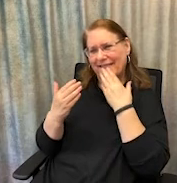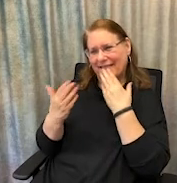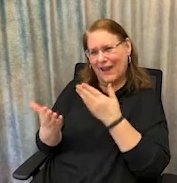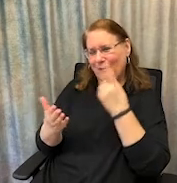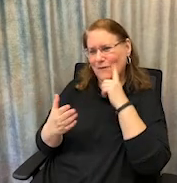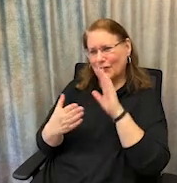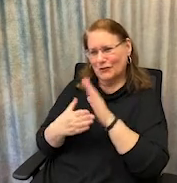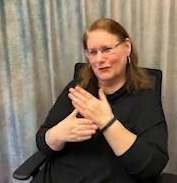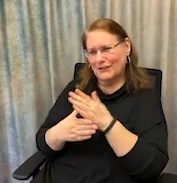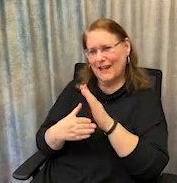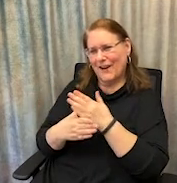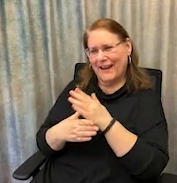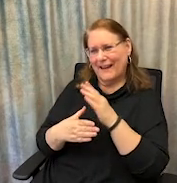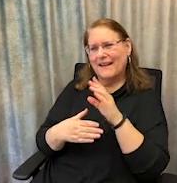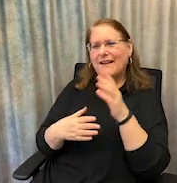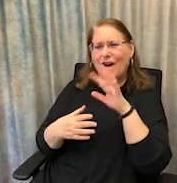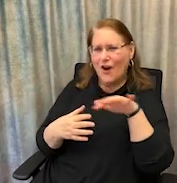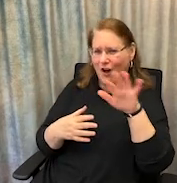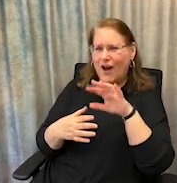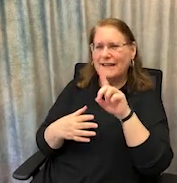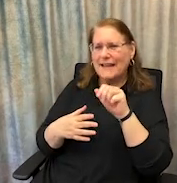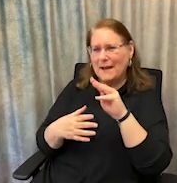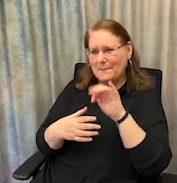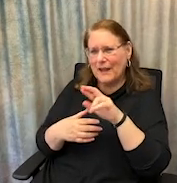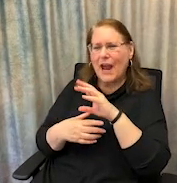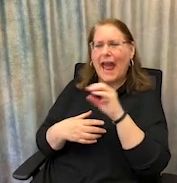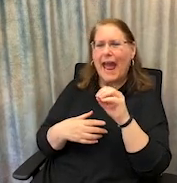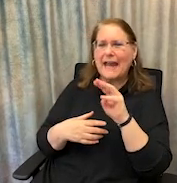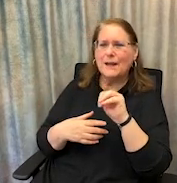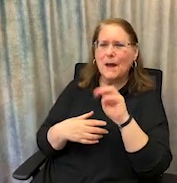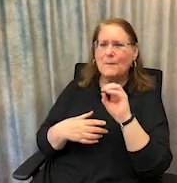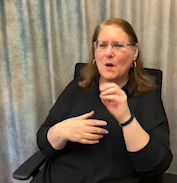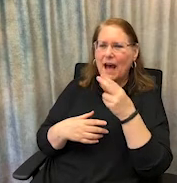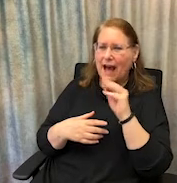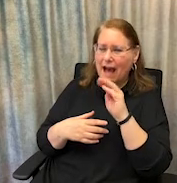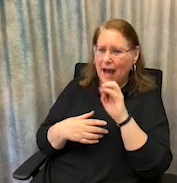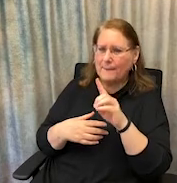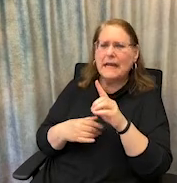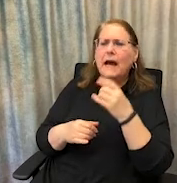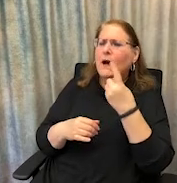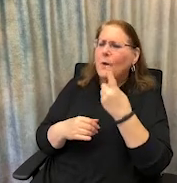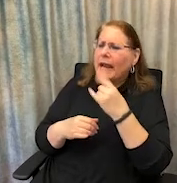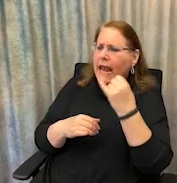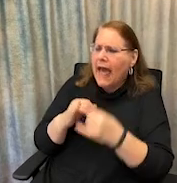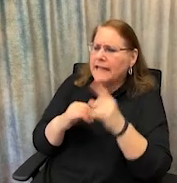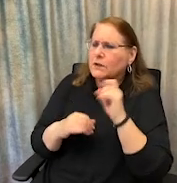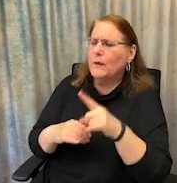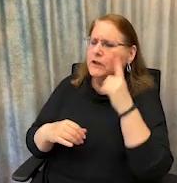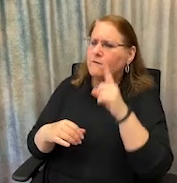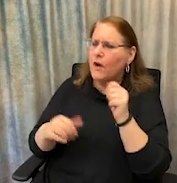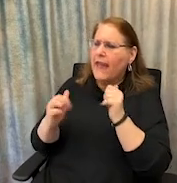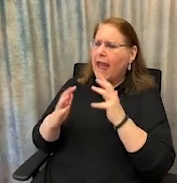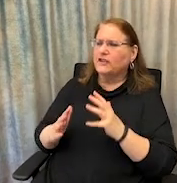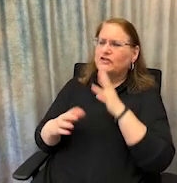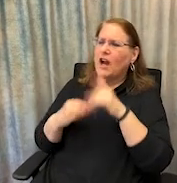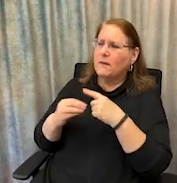Thank you for sharing, Damir and Mohammed. So one last question for the actors, because we've been